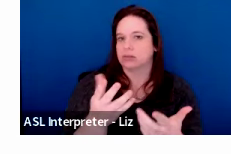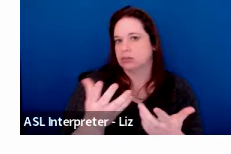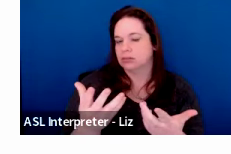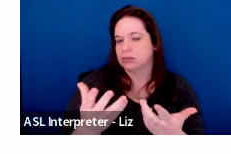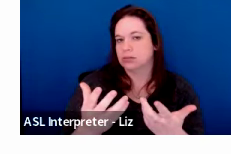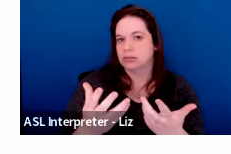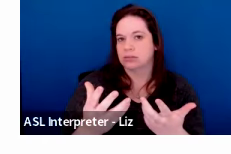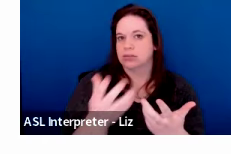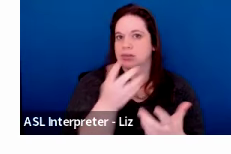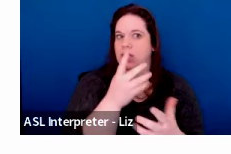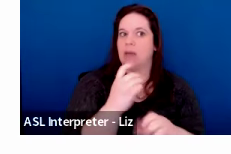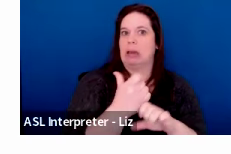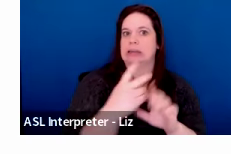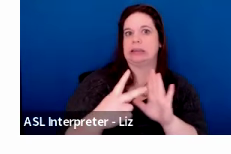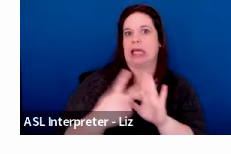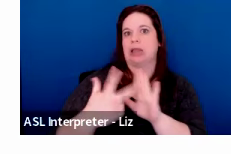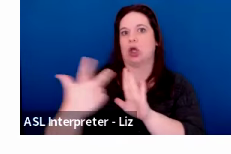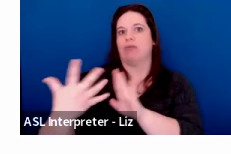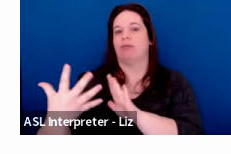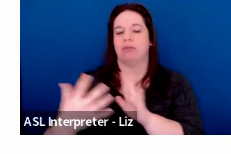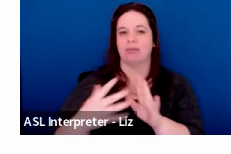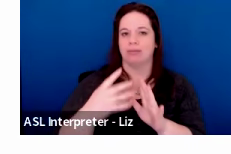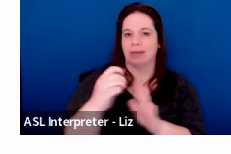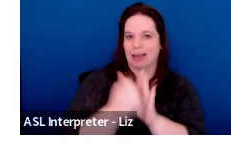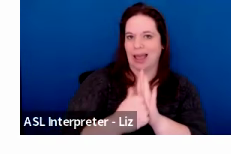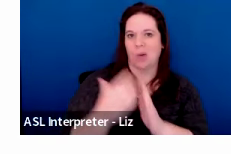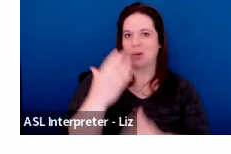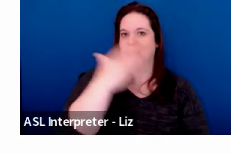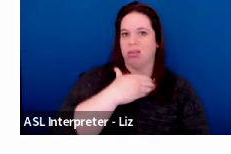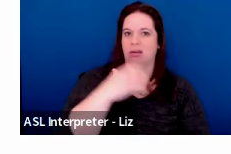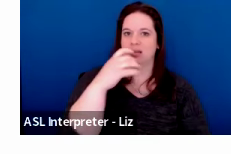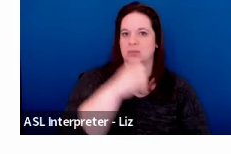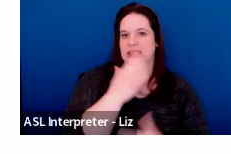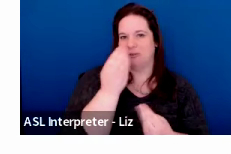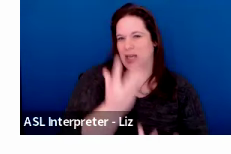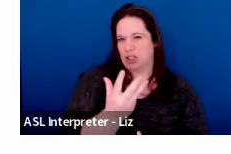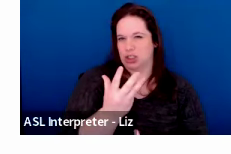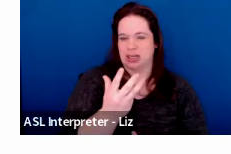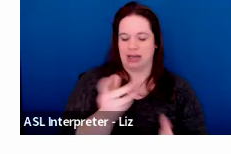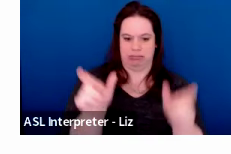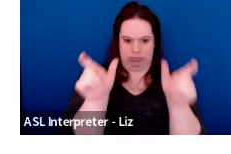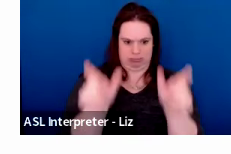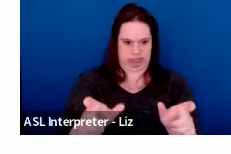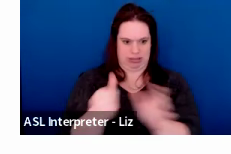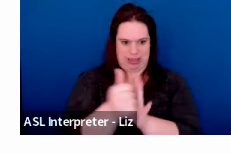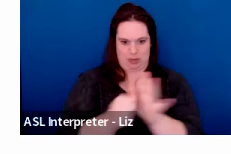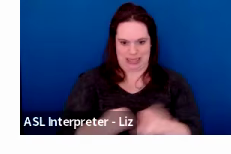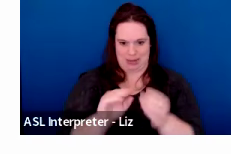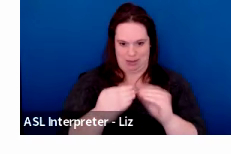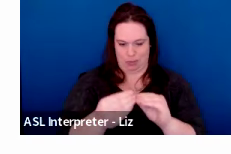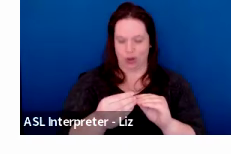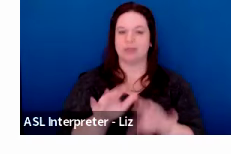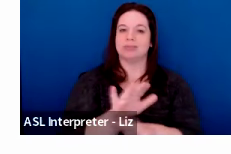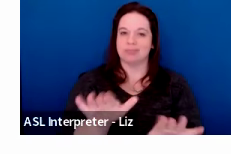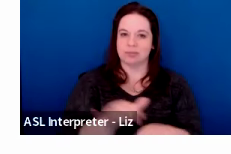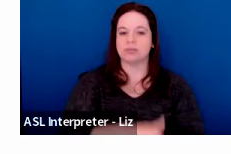no they're not duplicated and we miss some of the information because there's just two accounts with the same number. The